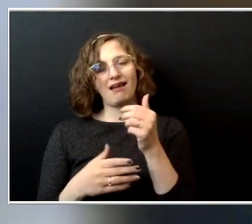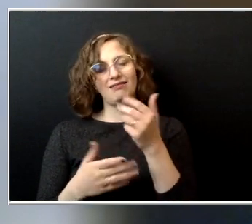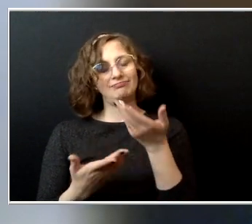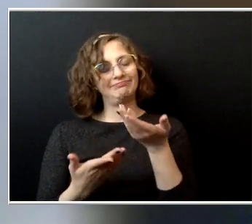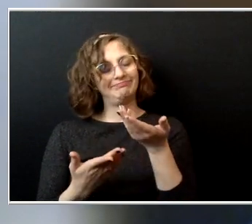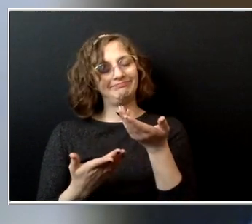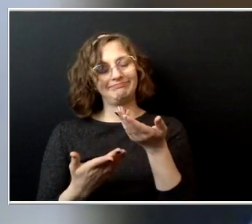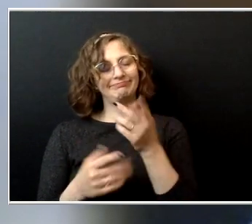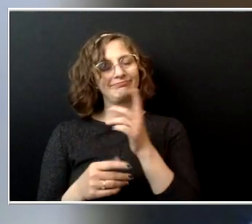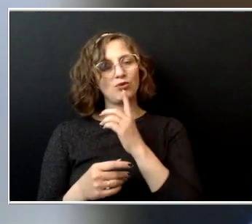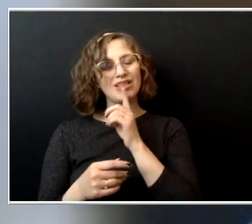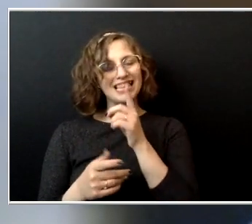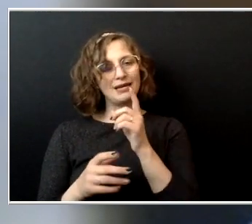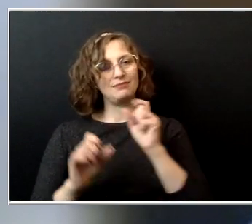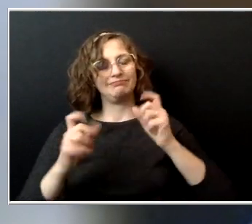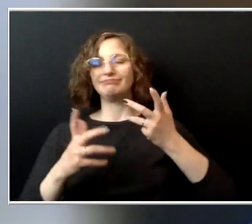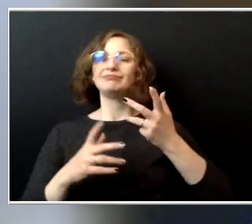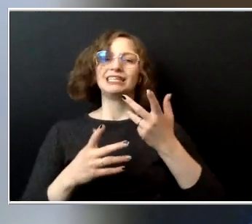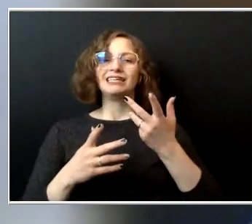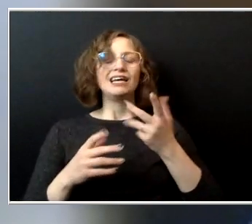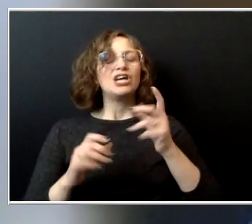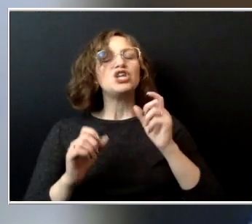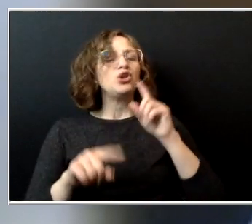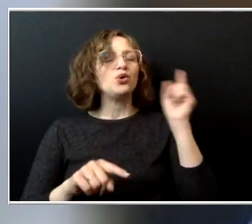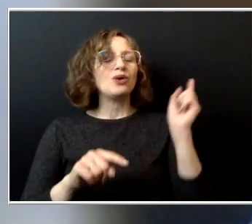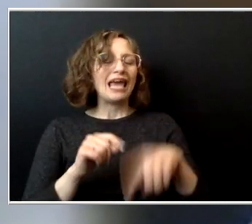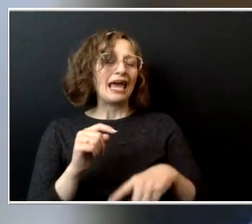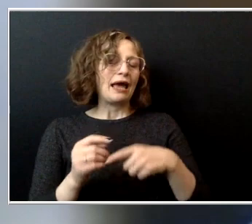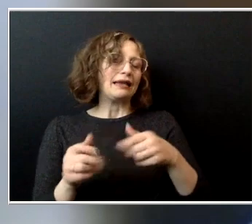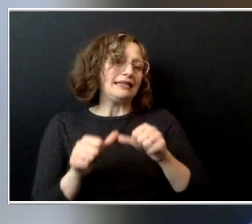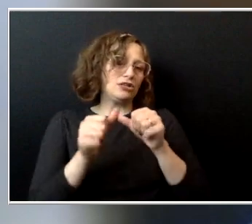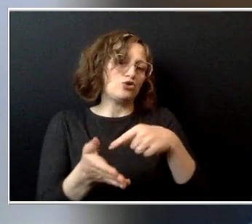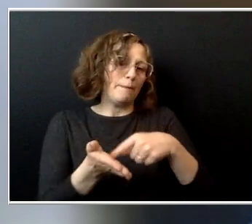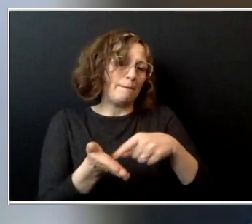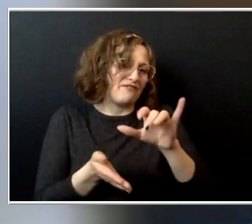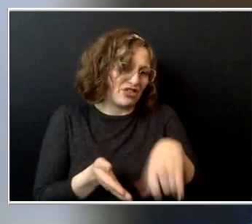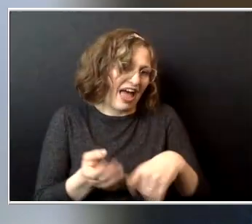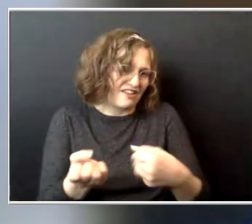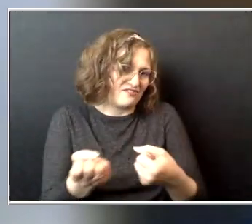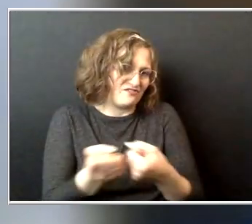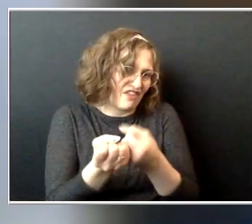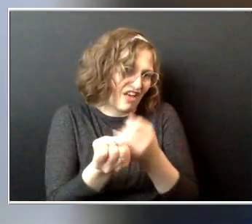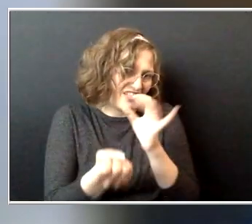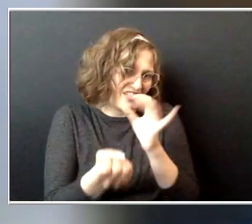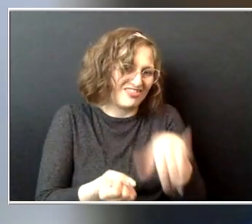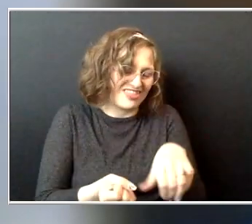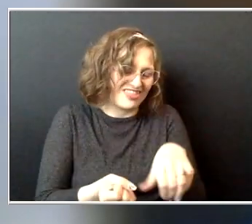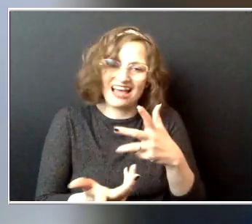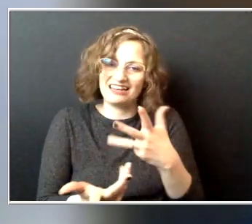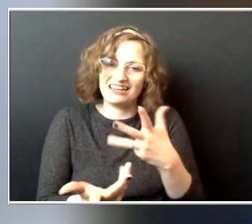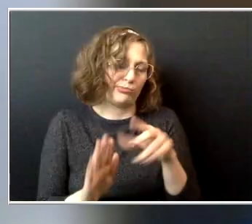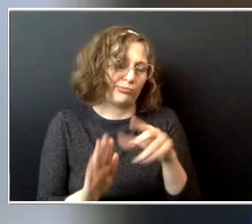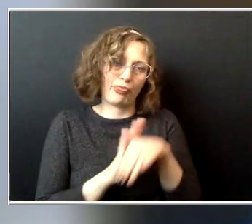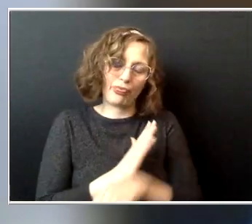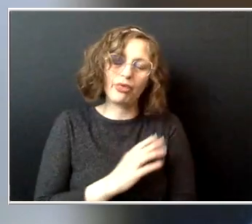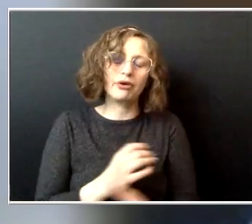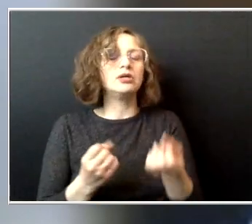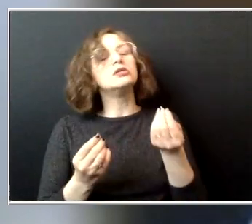did really take off. There's been a few other programs to try and put like